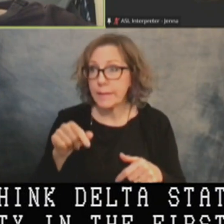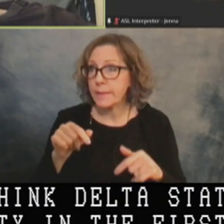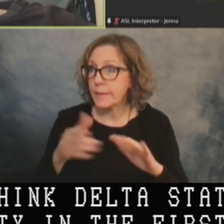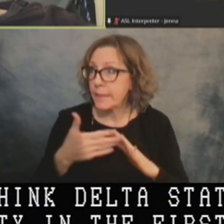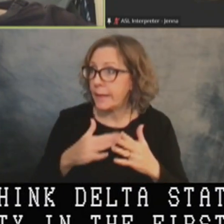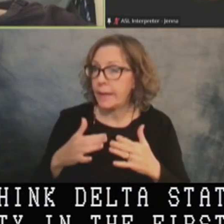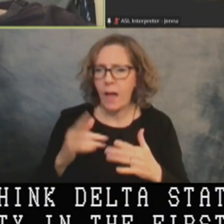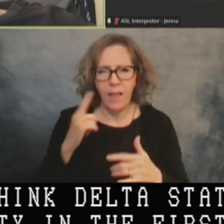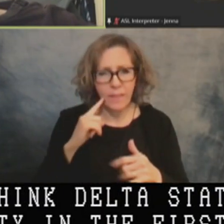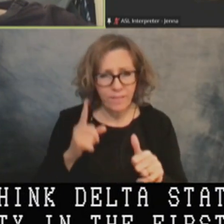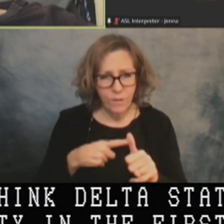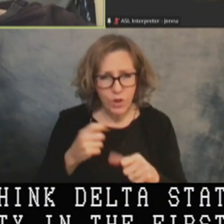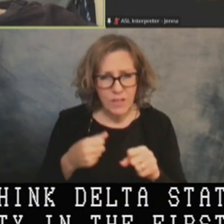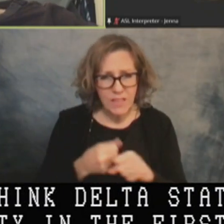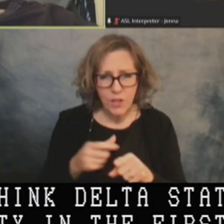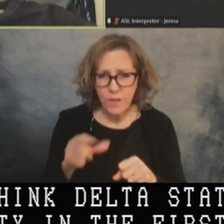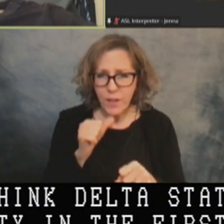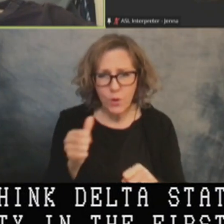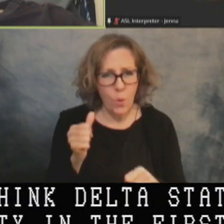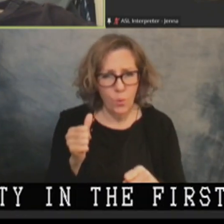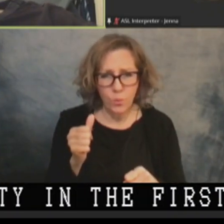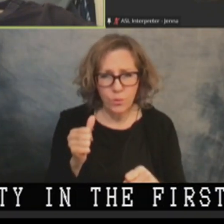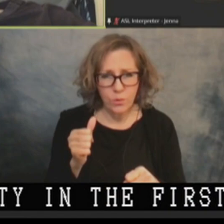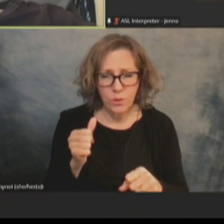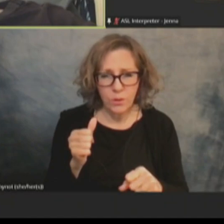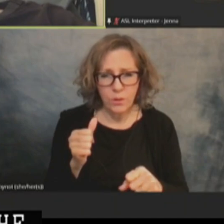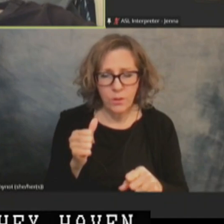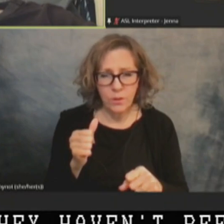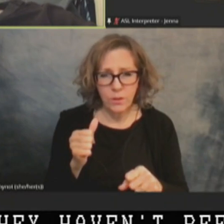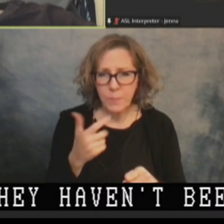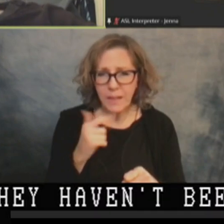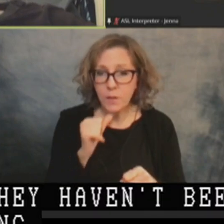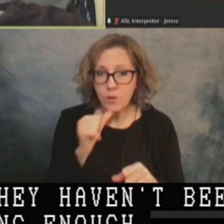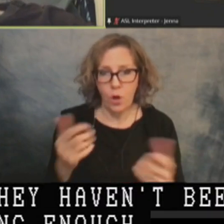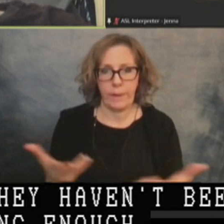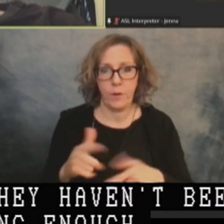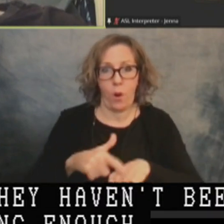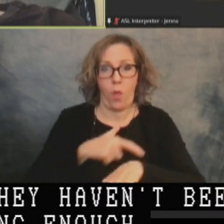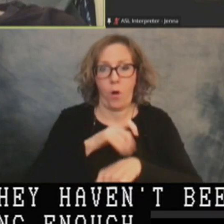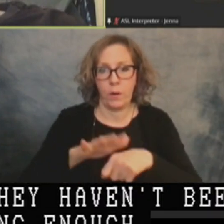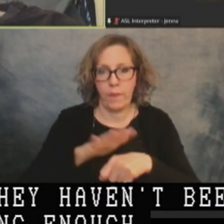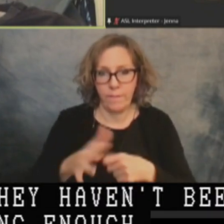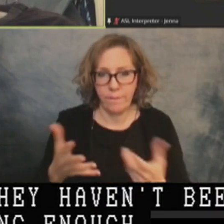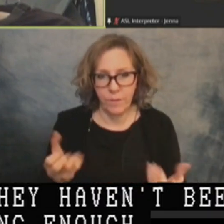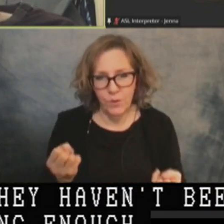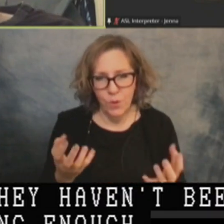enough. I can't remember that, Carl, but we'll check. I'm not sure.